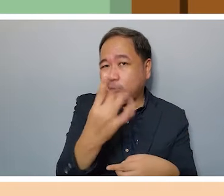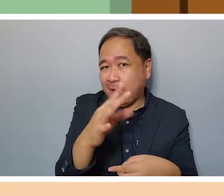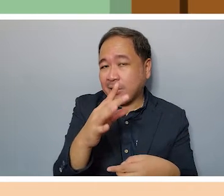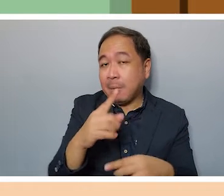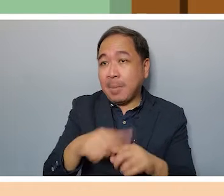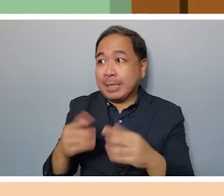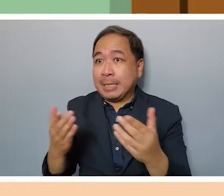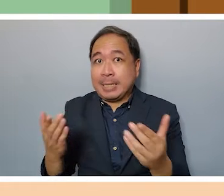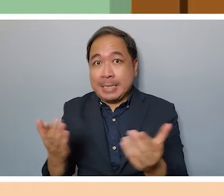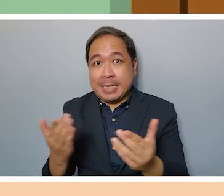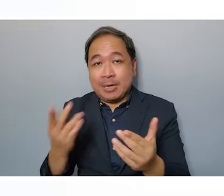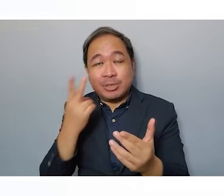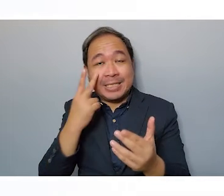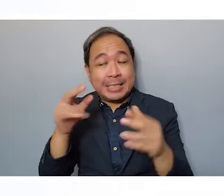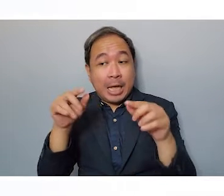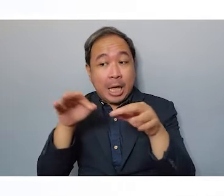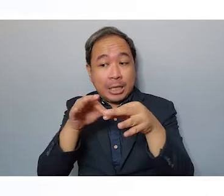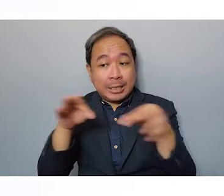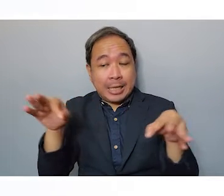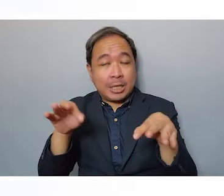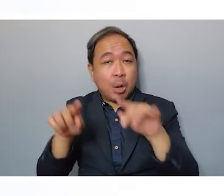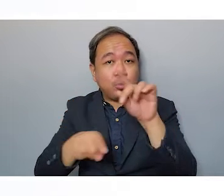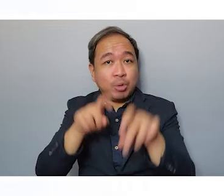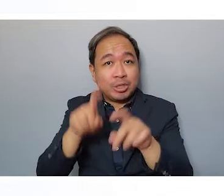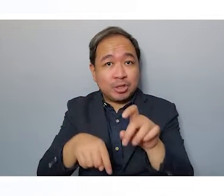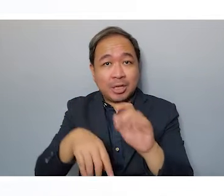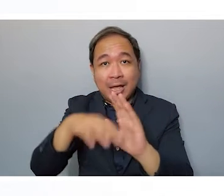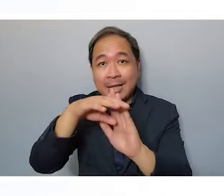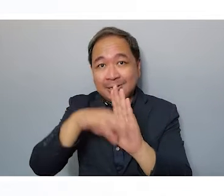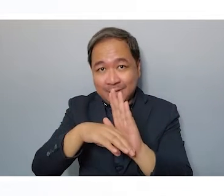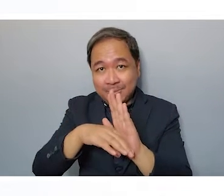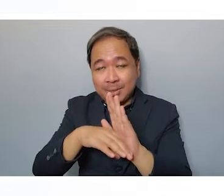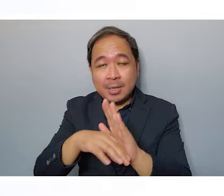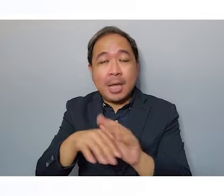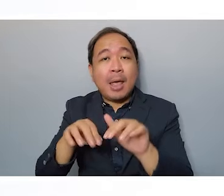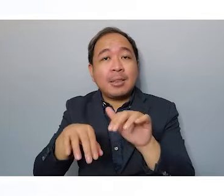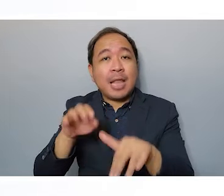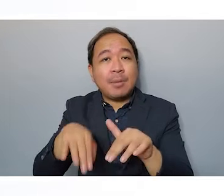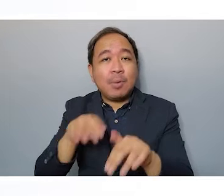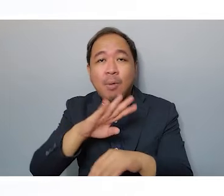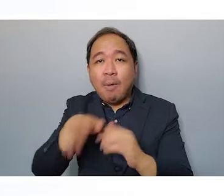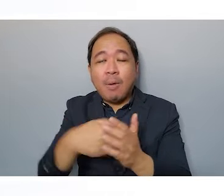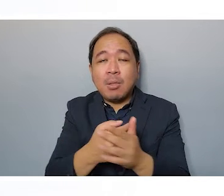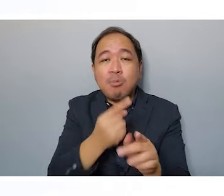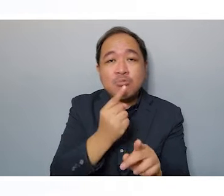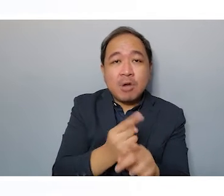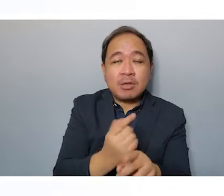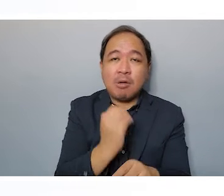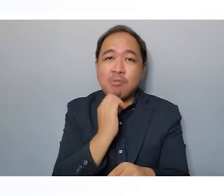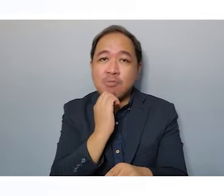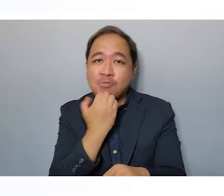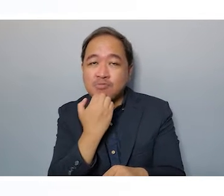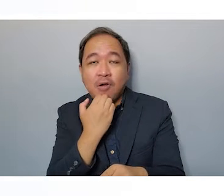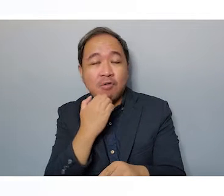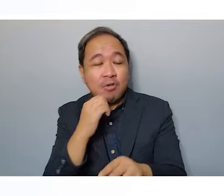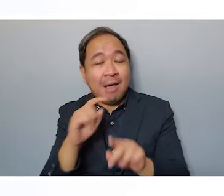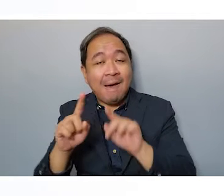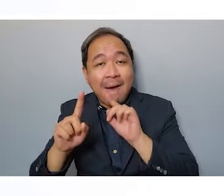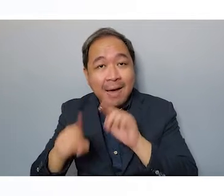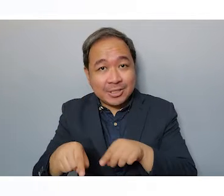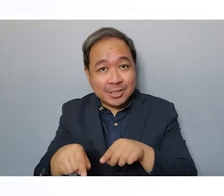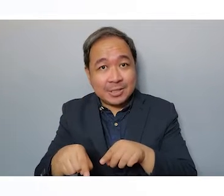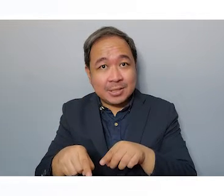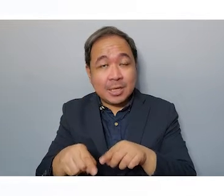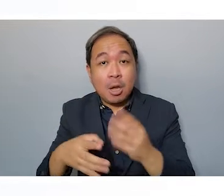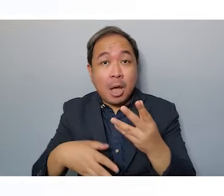allowed 1 answer. Enter your MultiSelect question details in the main area. Type all the right and wrong answers in the value